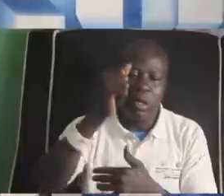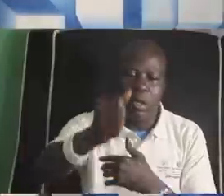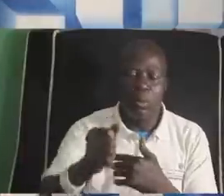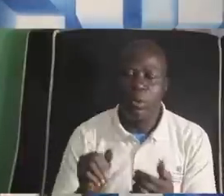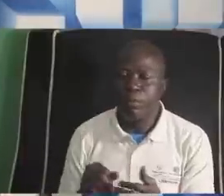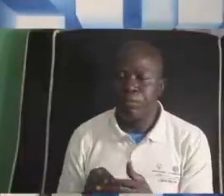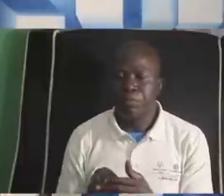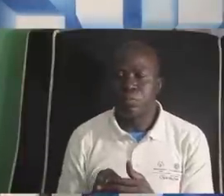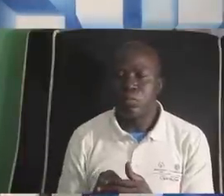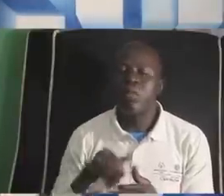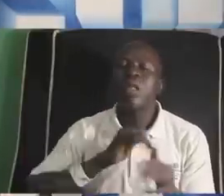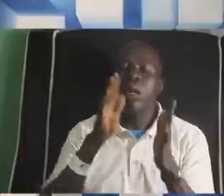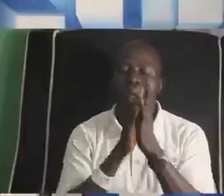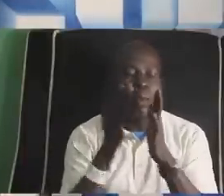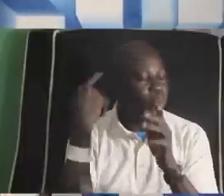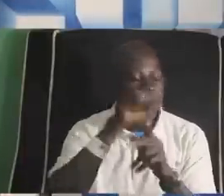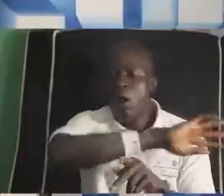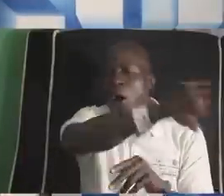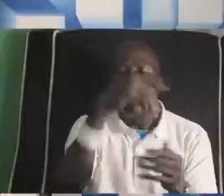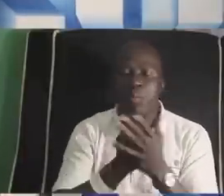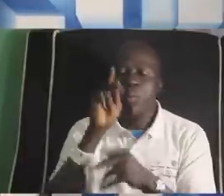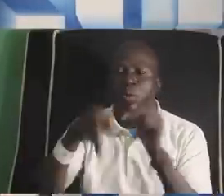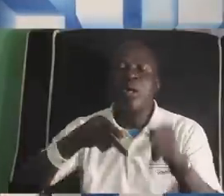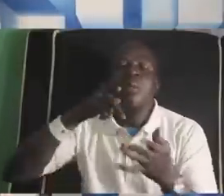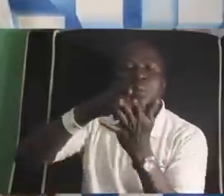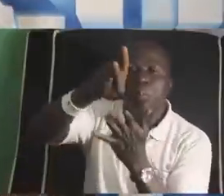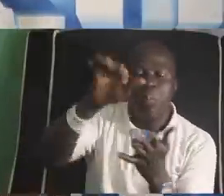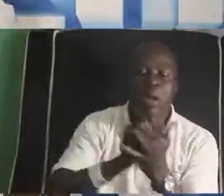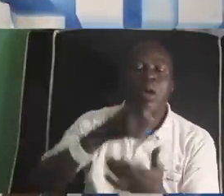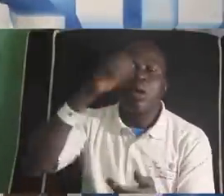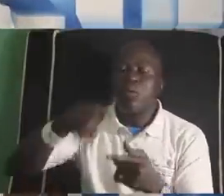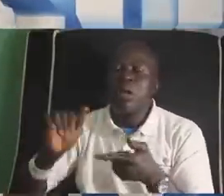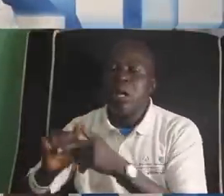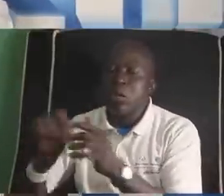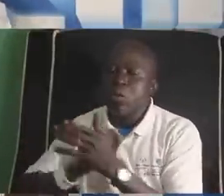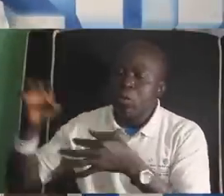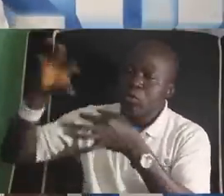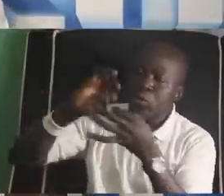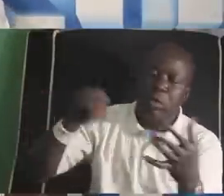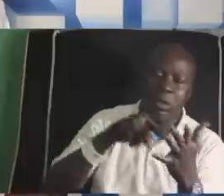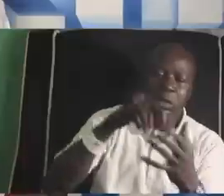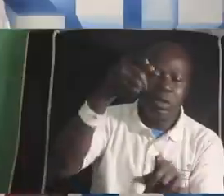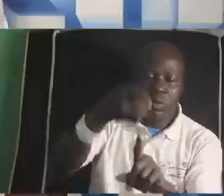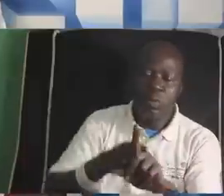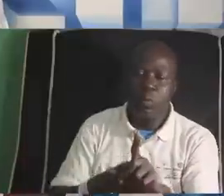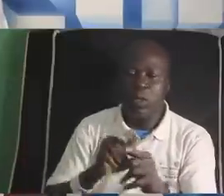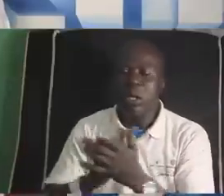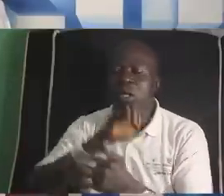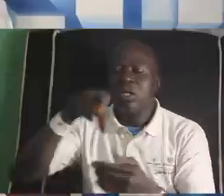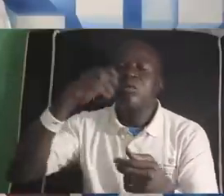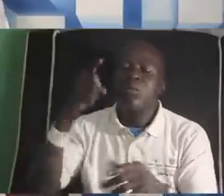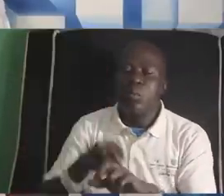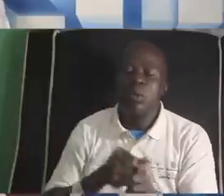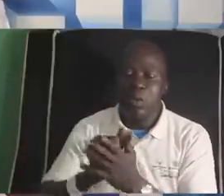have testimony. Mo wa gbadura fun yin te san re ma je. For the covenant of prayer. And those of you that want to join us, this is a